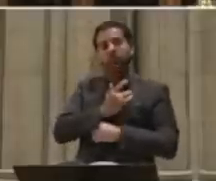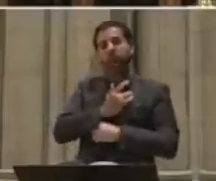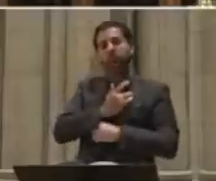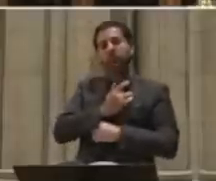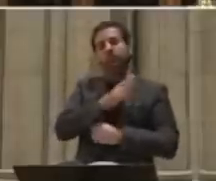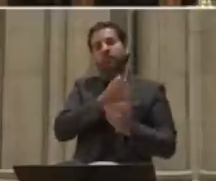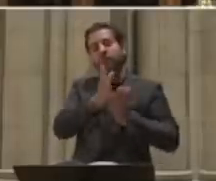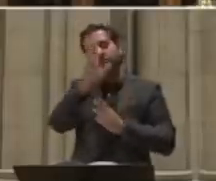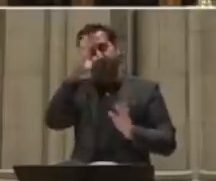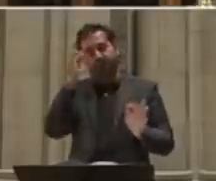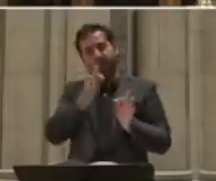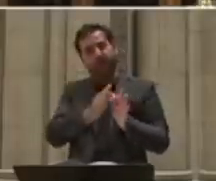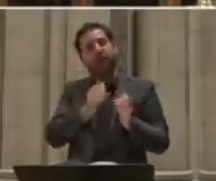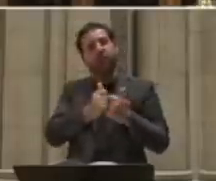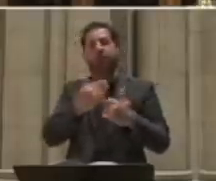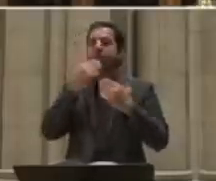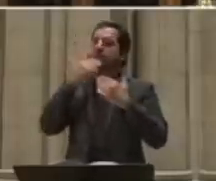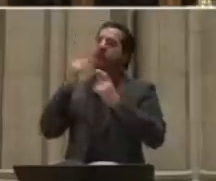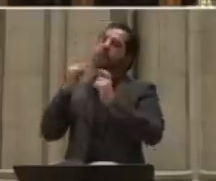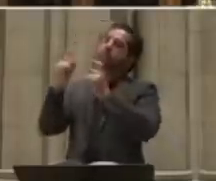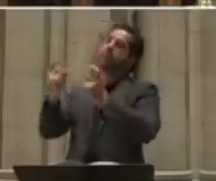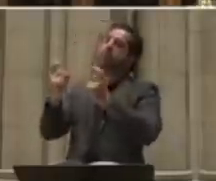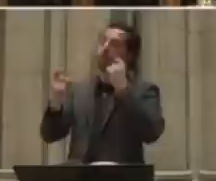by faith with thanksgiving.